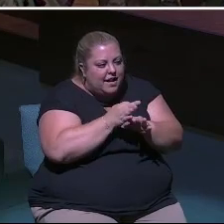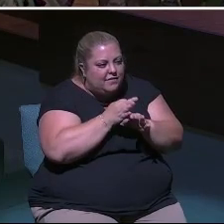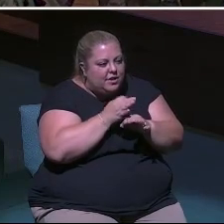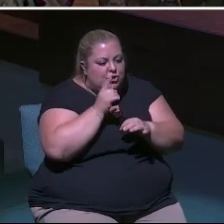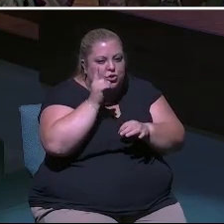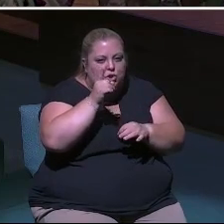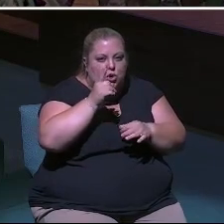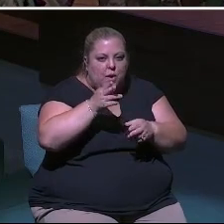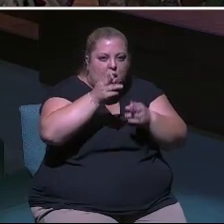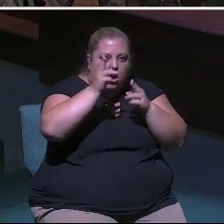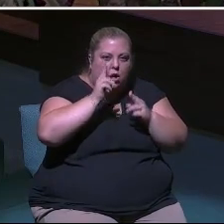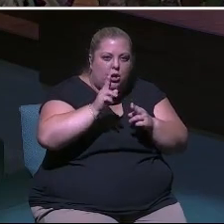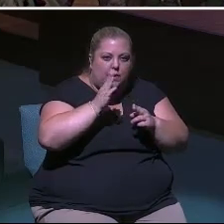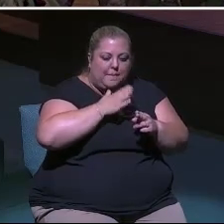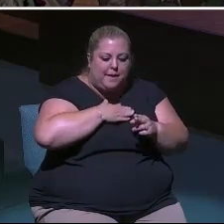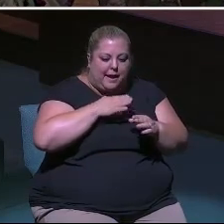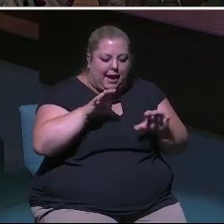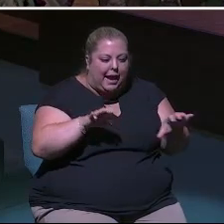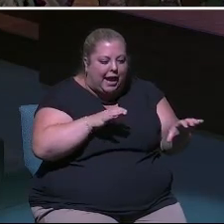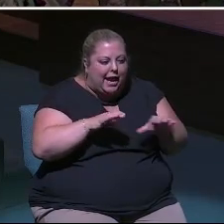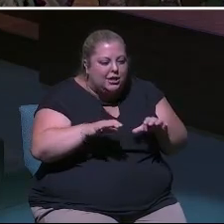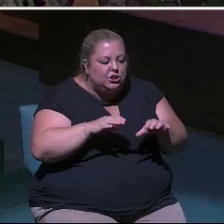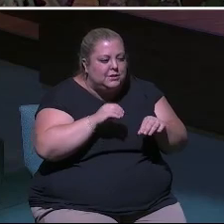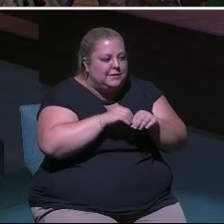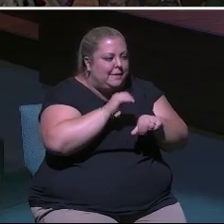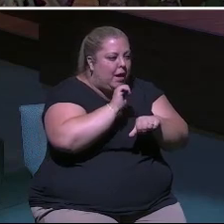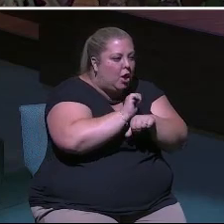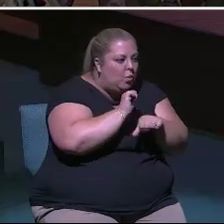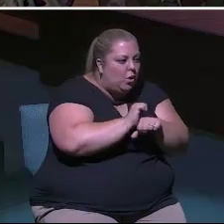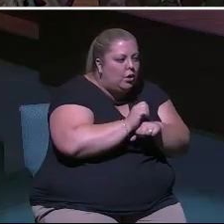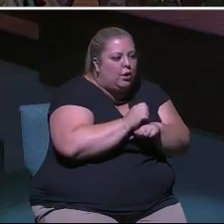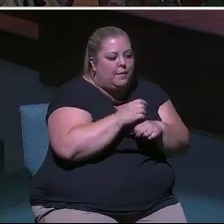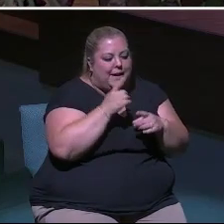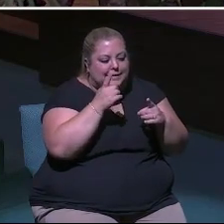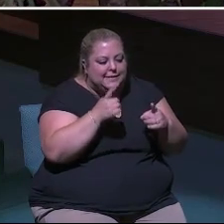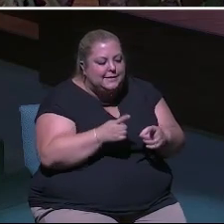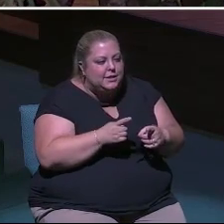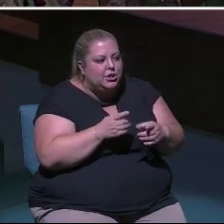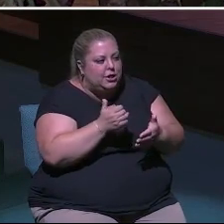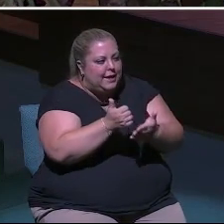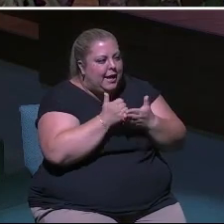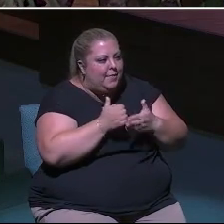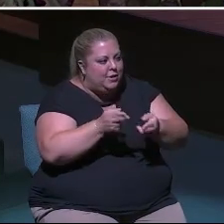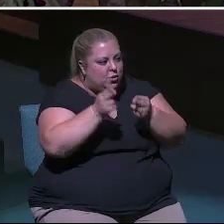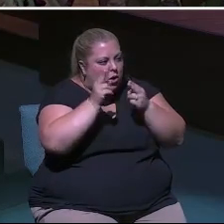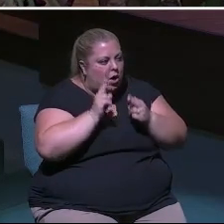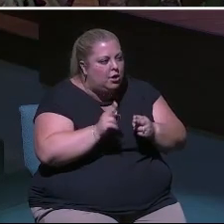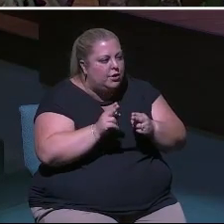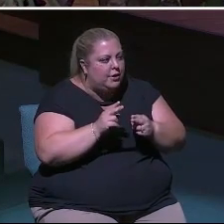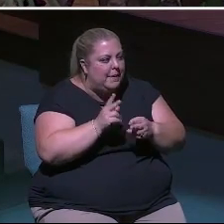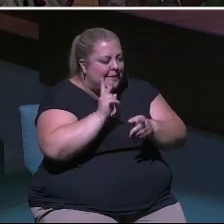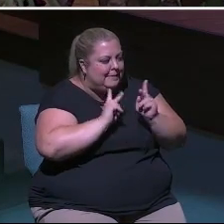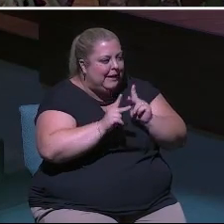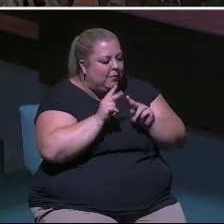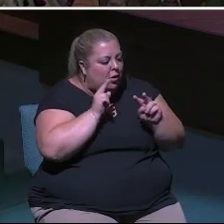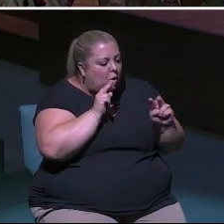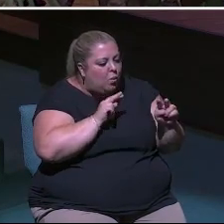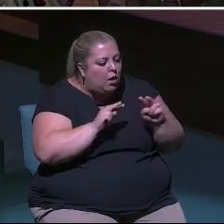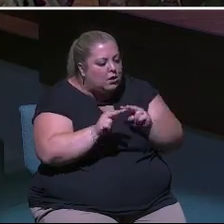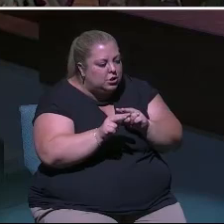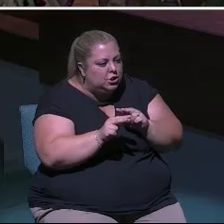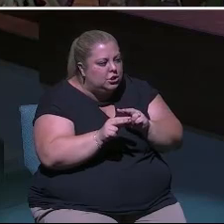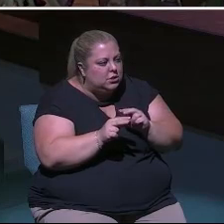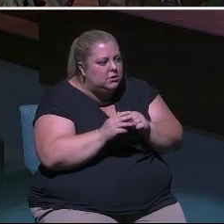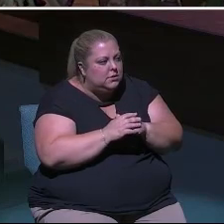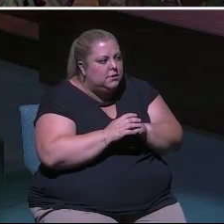my actions today at work and in my decisions today. And help me to honor you because people are watching. And I want